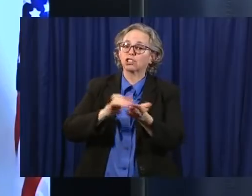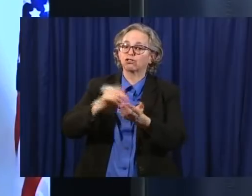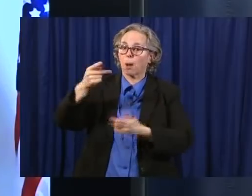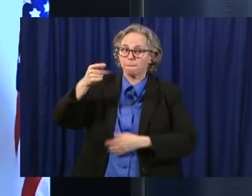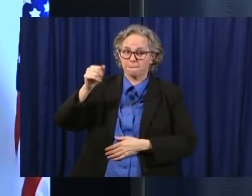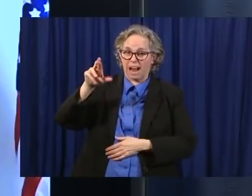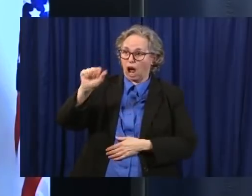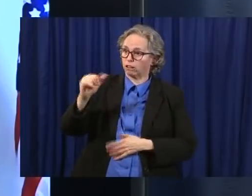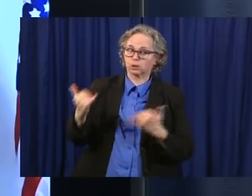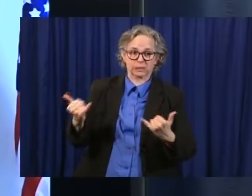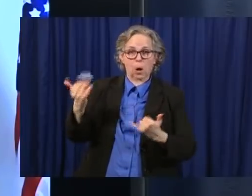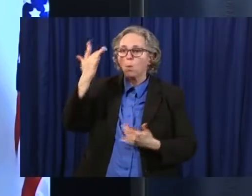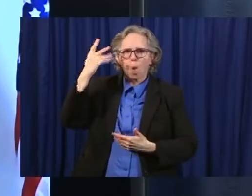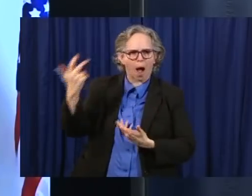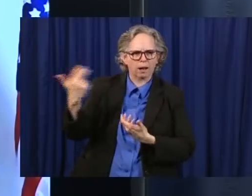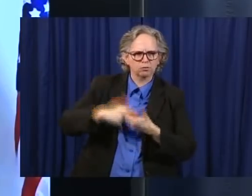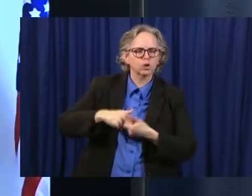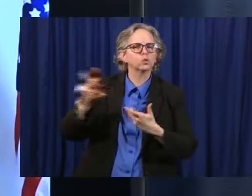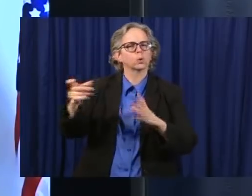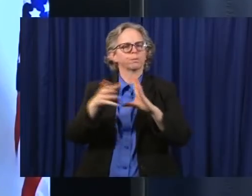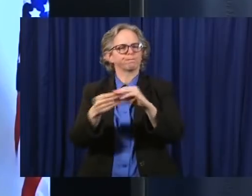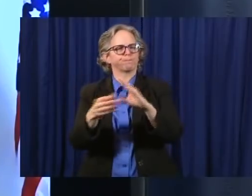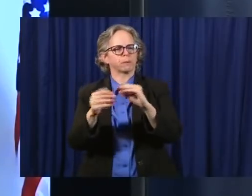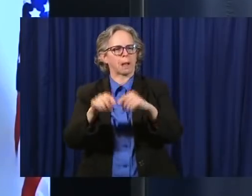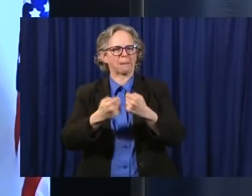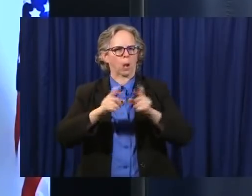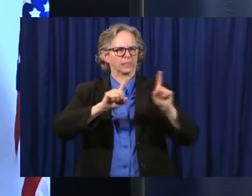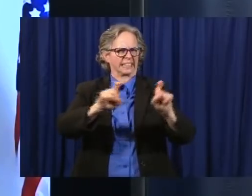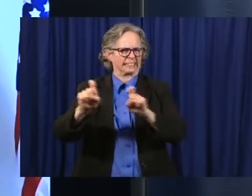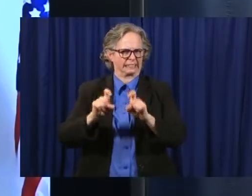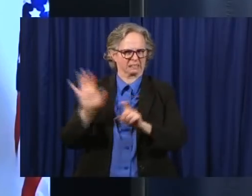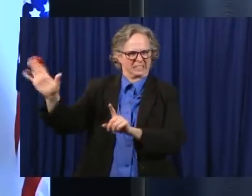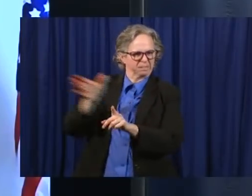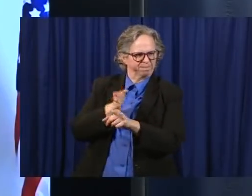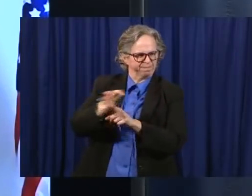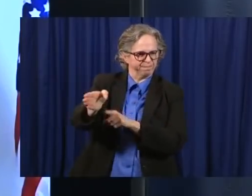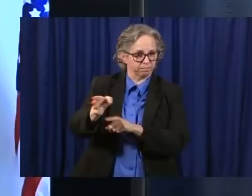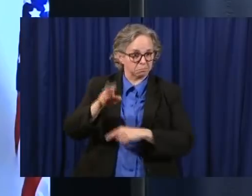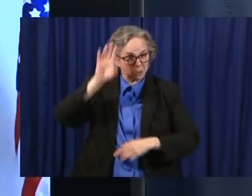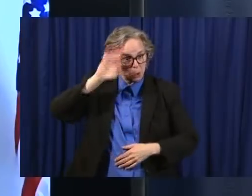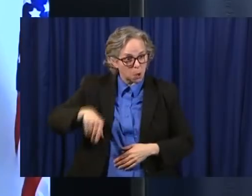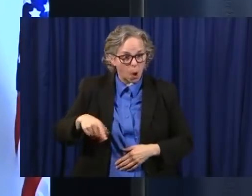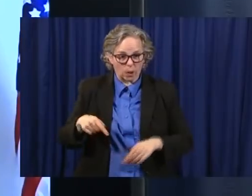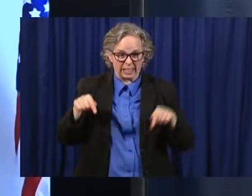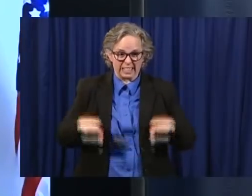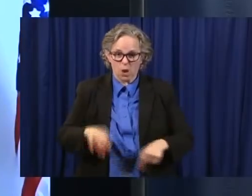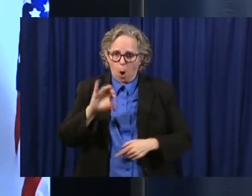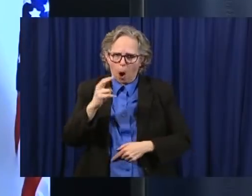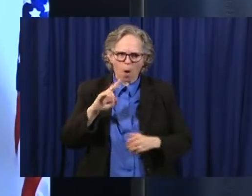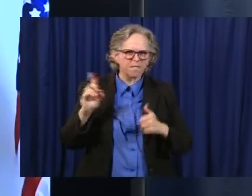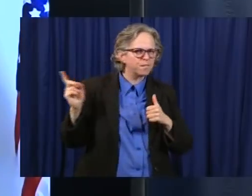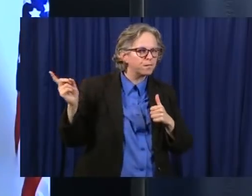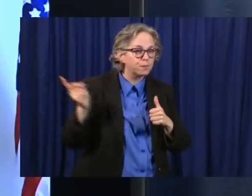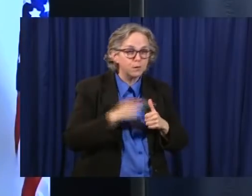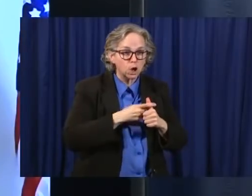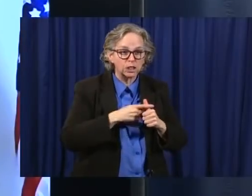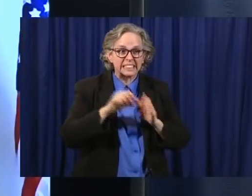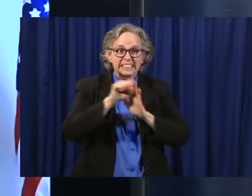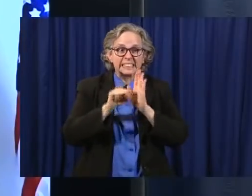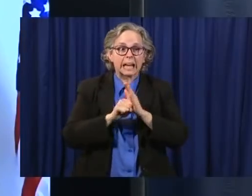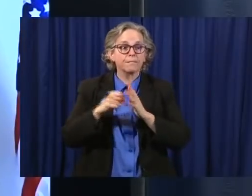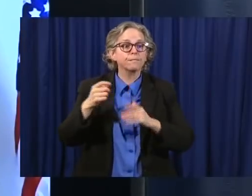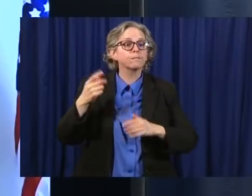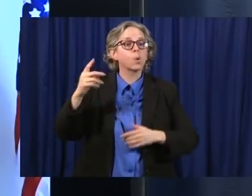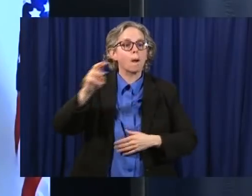our testing strategy. As you know, we were the first state to do mass testing anywhere. We did mass testing at